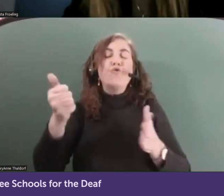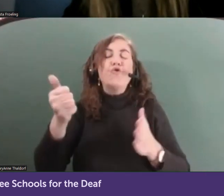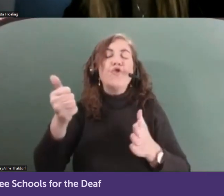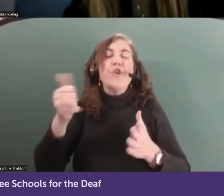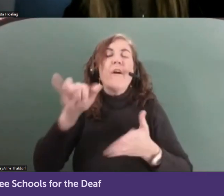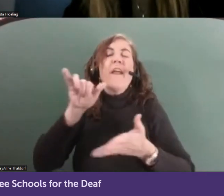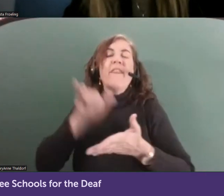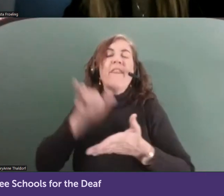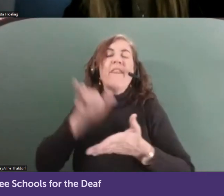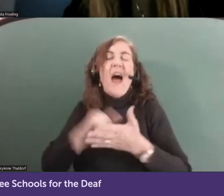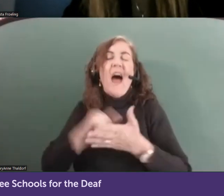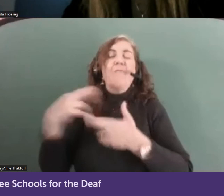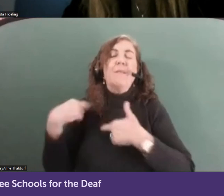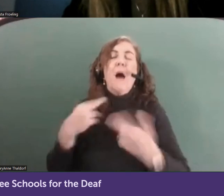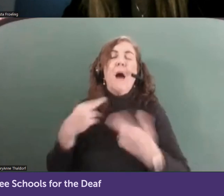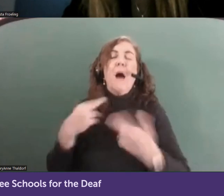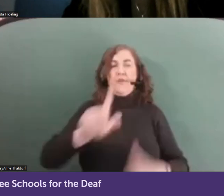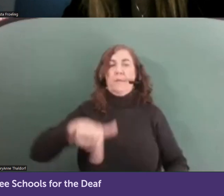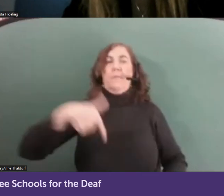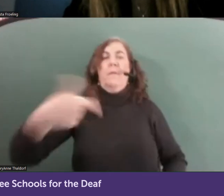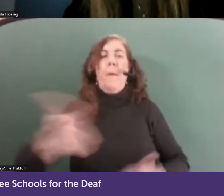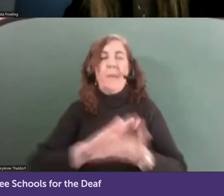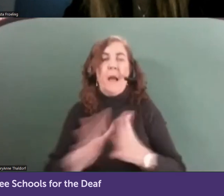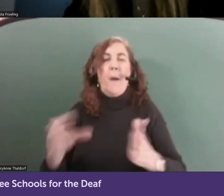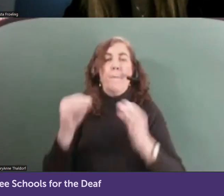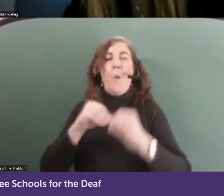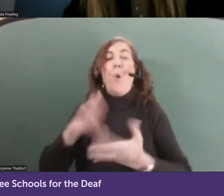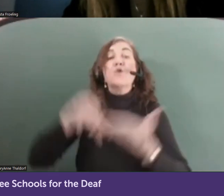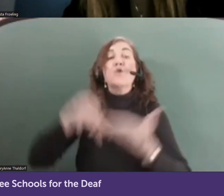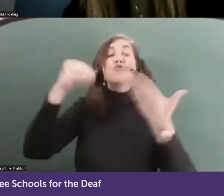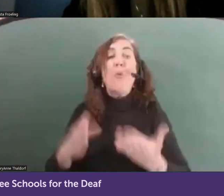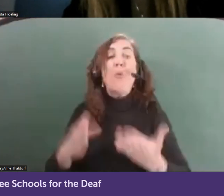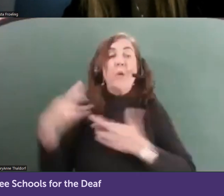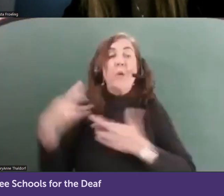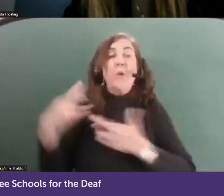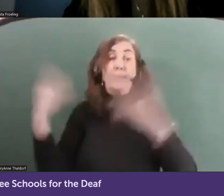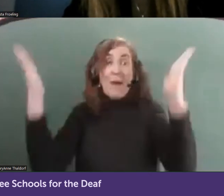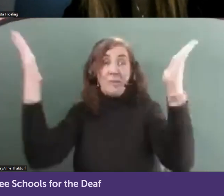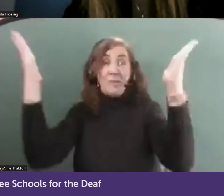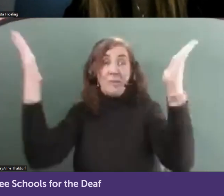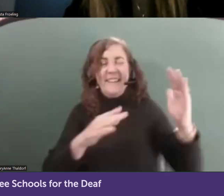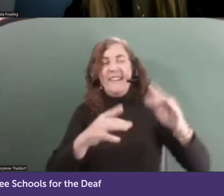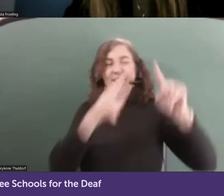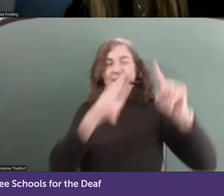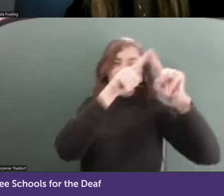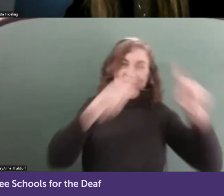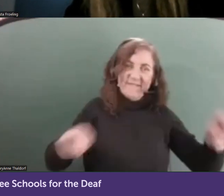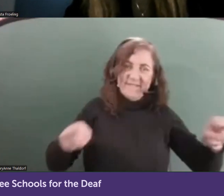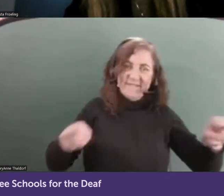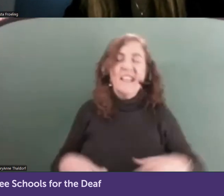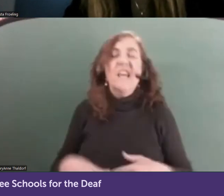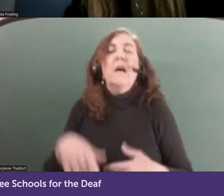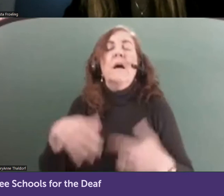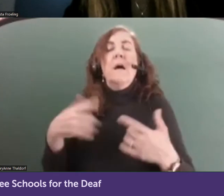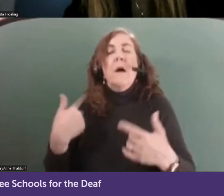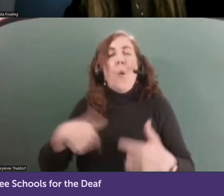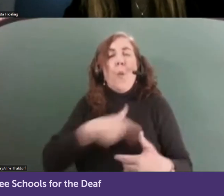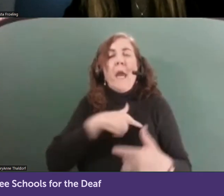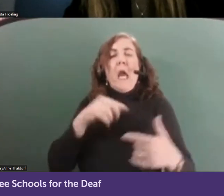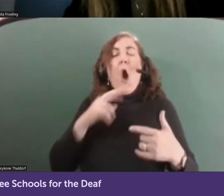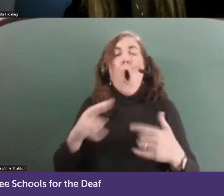But it's our jobs as teachers of the deaf, as classroom teachers, as educational interpreters,